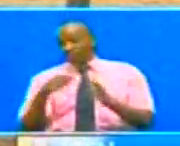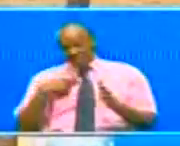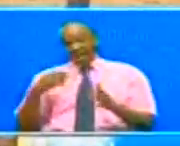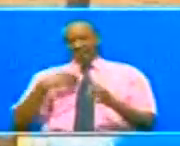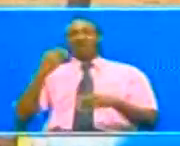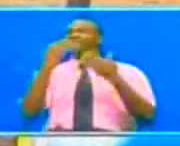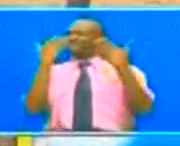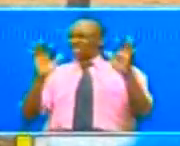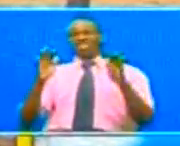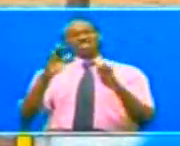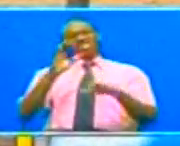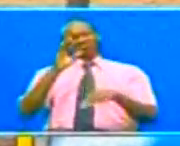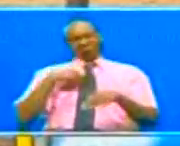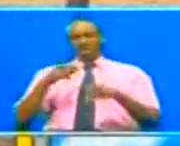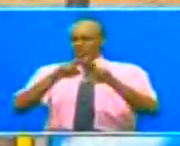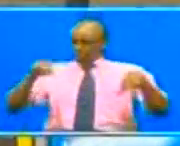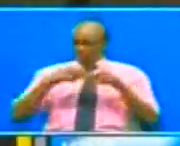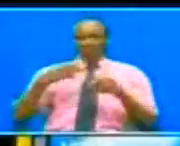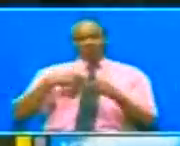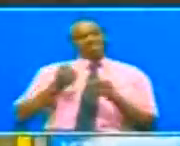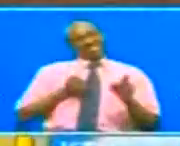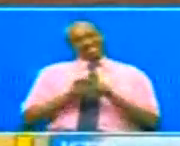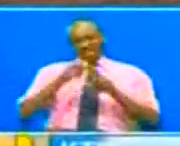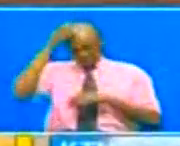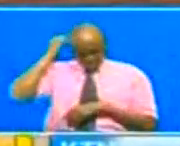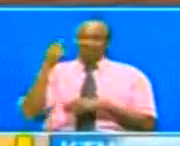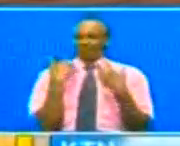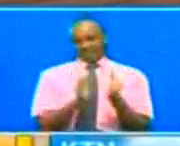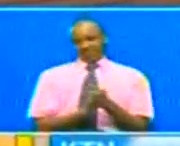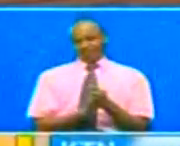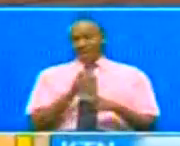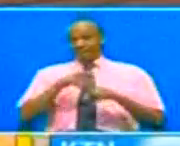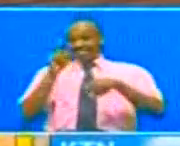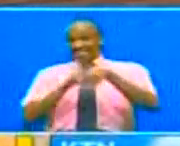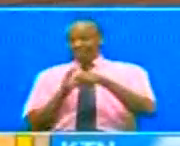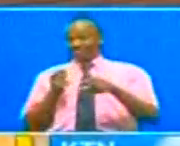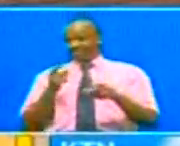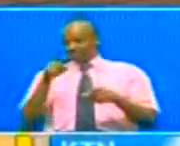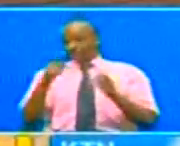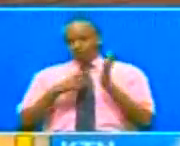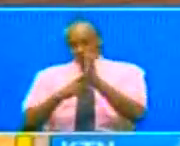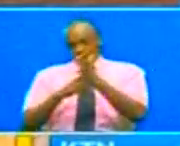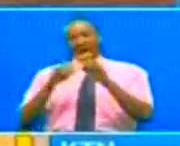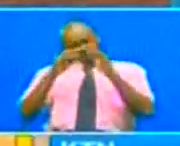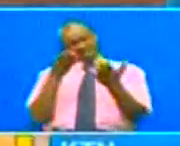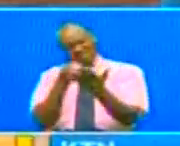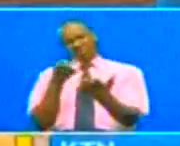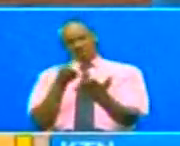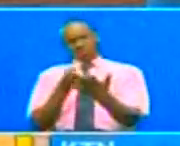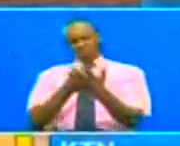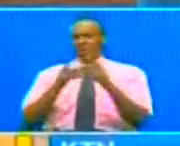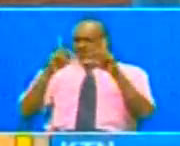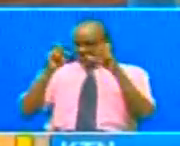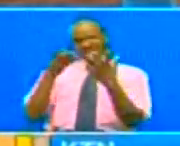even availed a photo to prove it. But when KTN showed the assistant priest that very photo